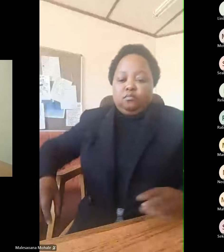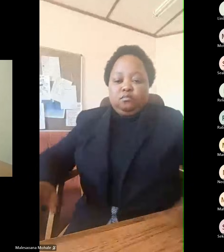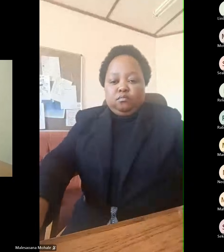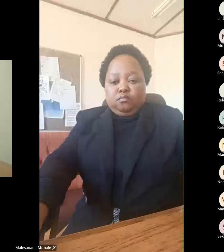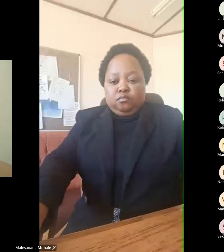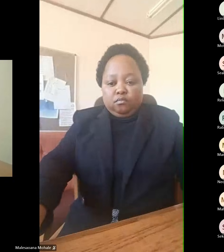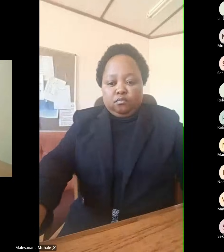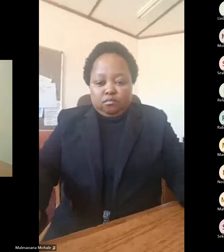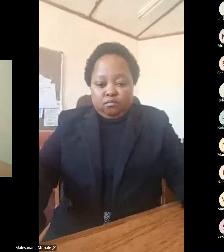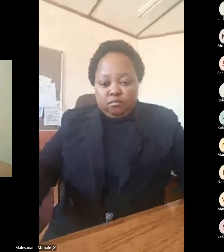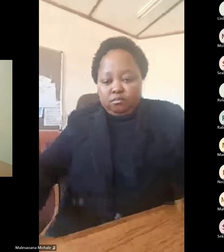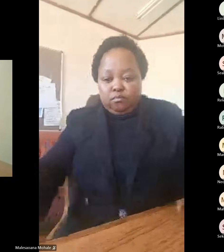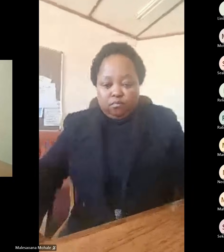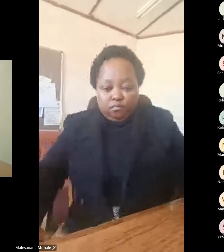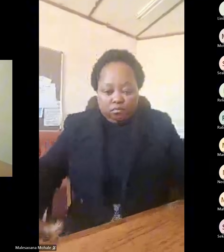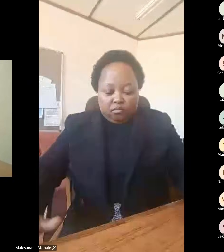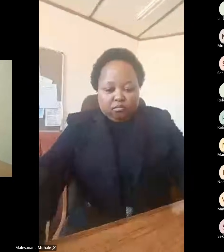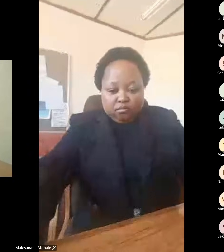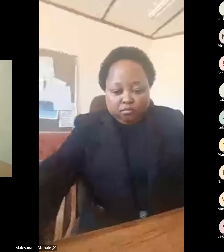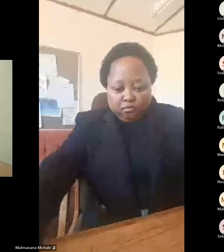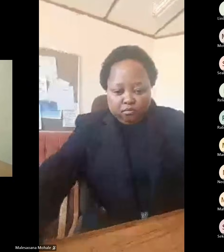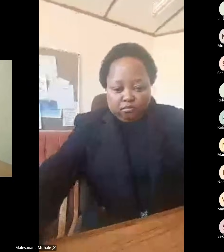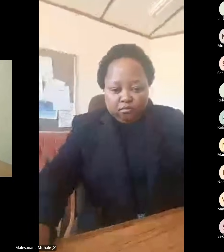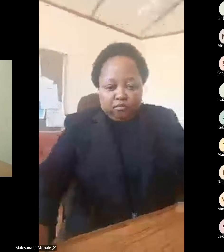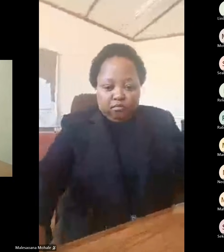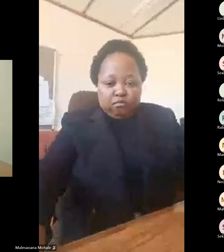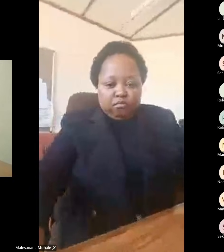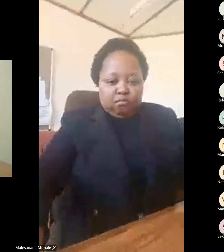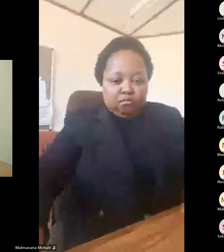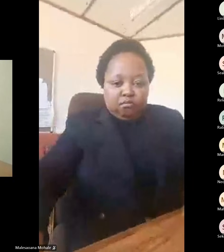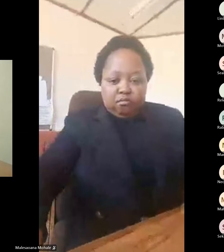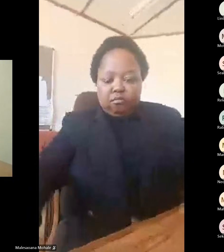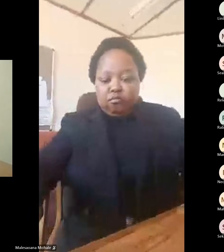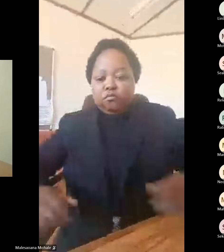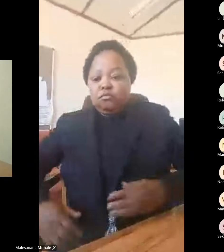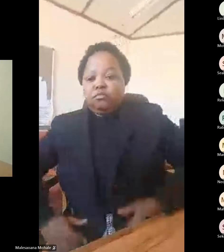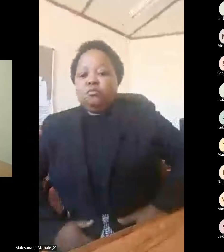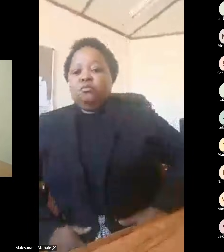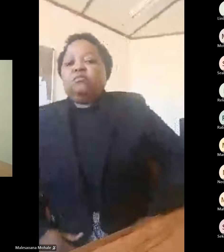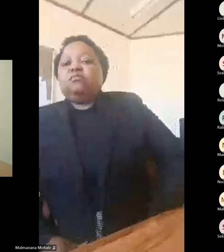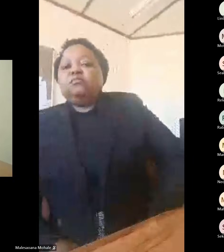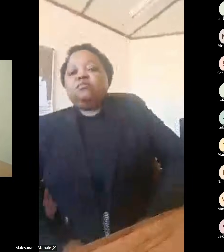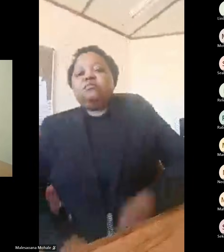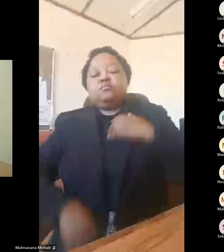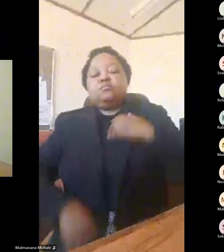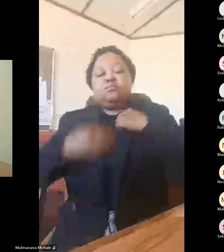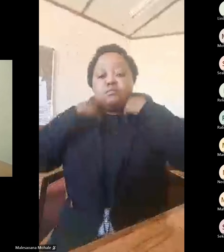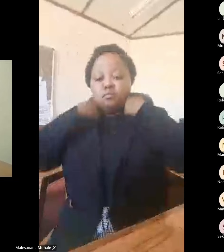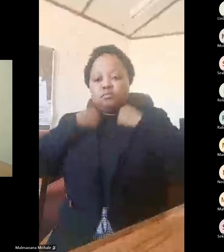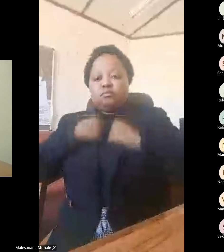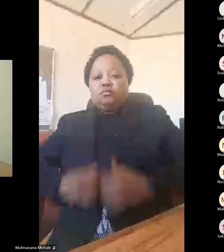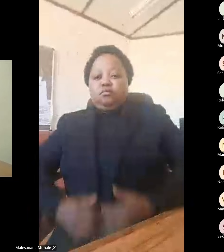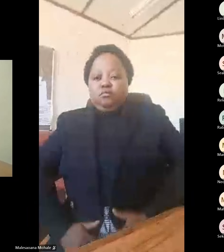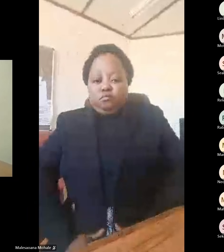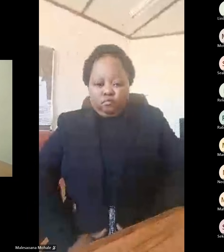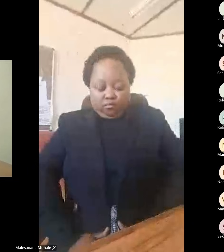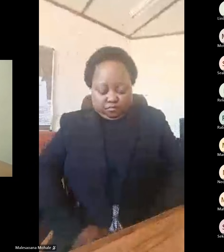do the introductions. We are not going to have a round robin introductions. At this juncture, I think